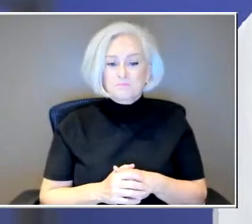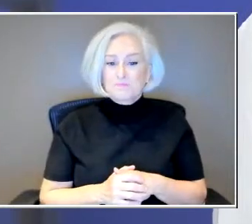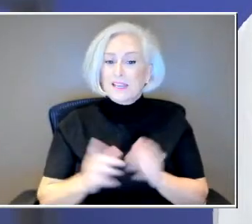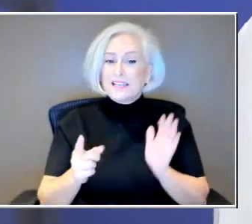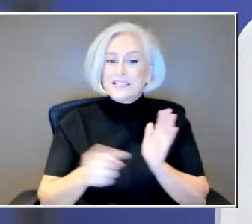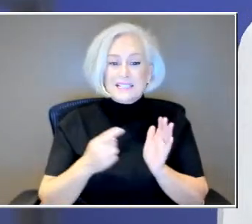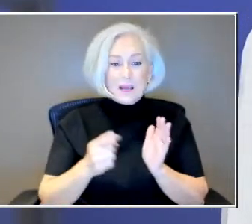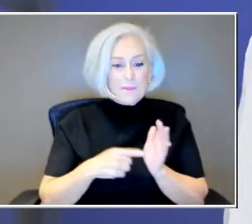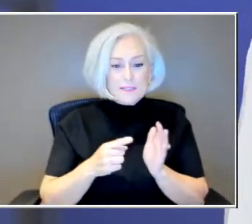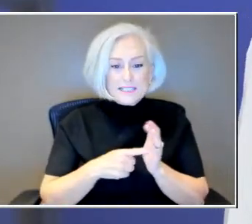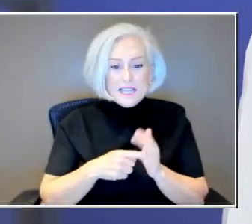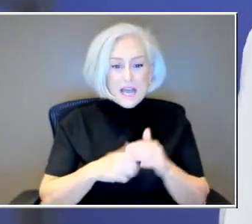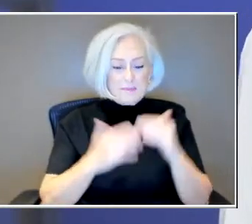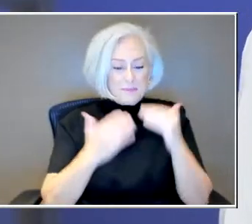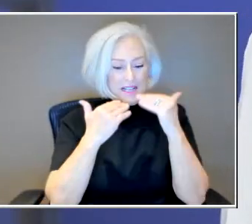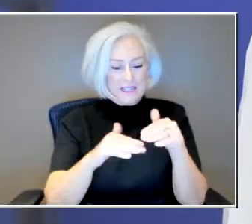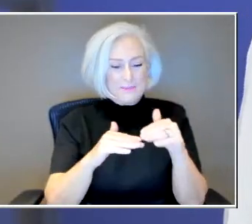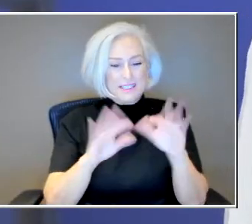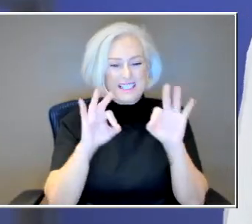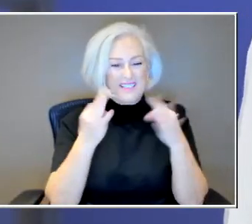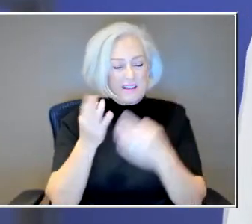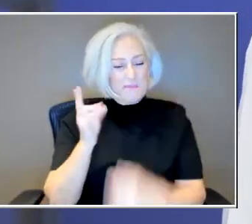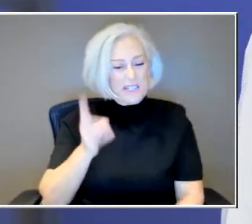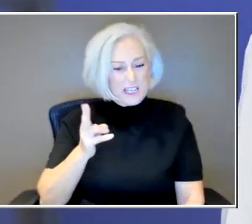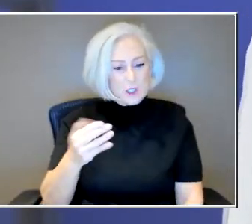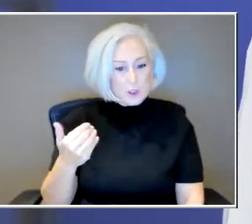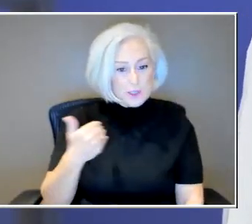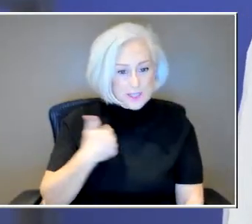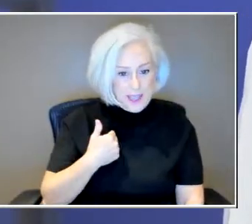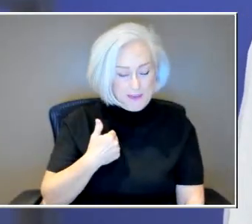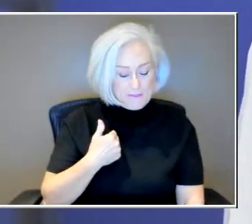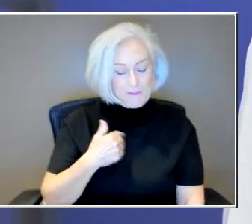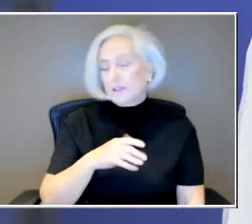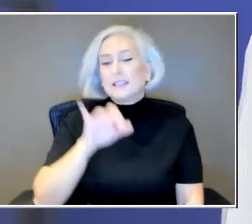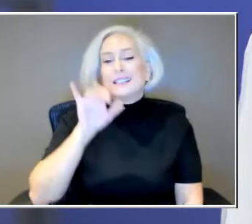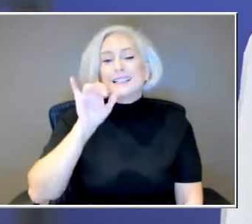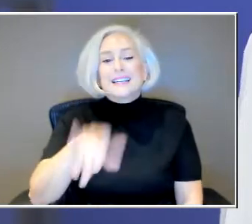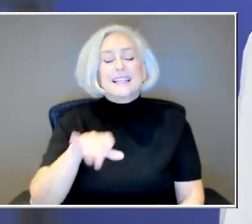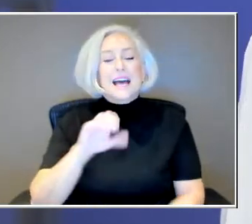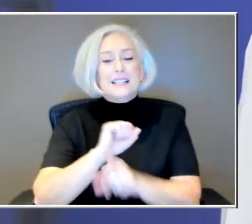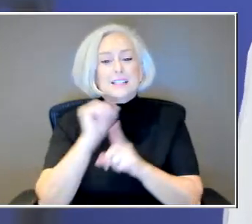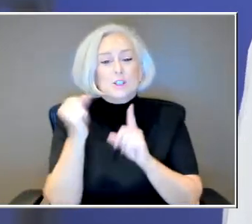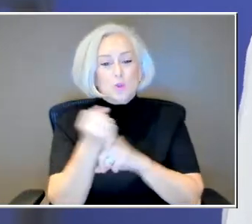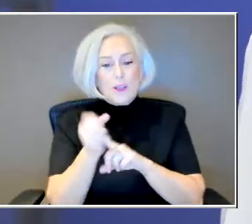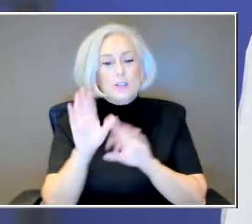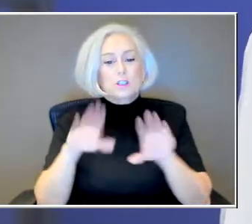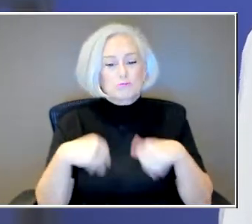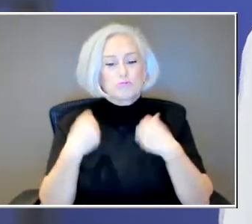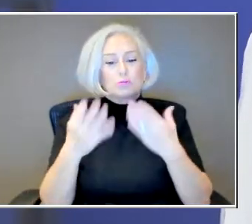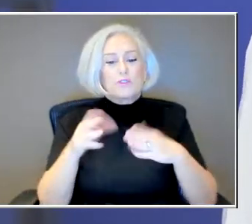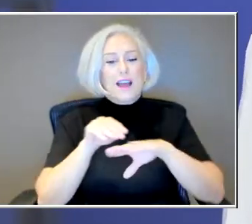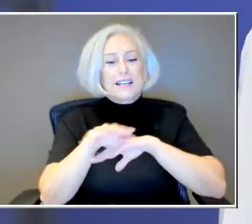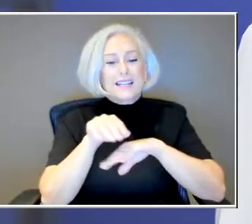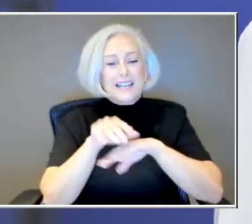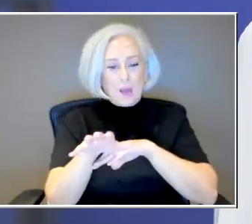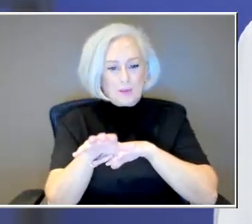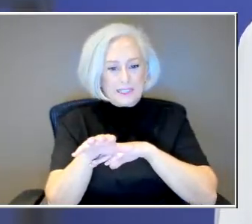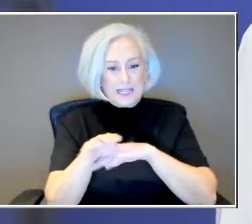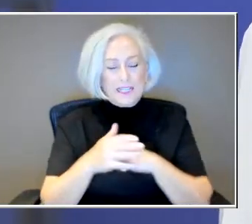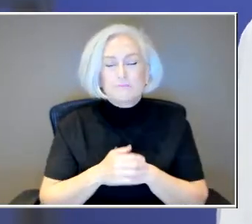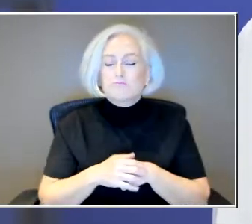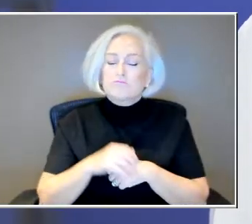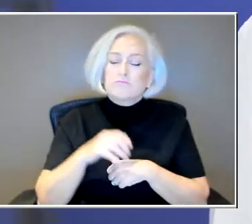structure, limited family history. Even in those cases, we will provide counseling. Genetic counseling is not always about testing. It's